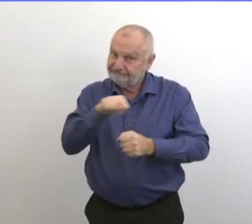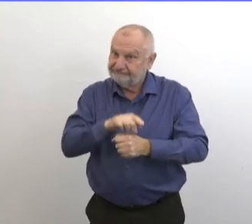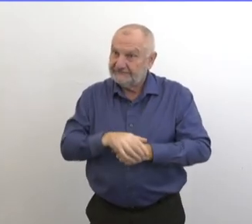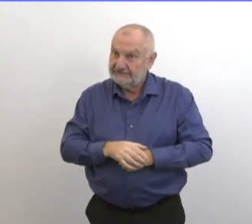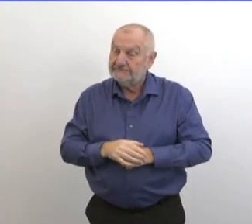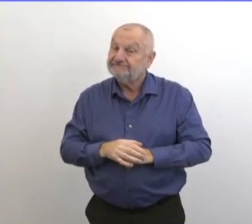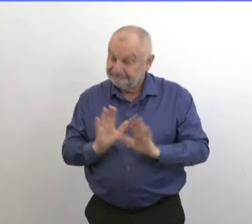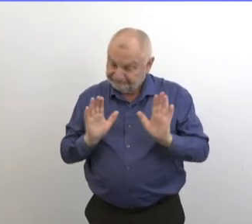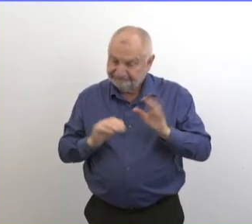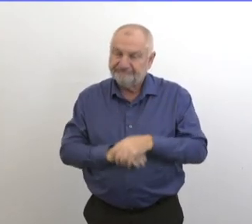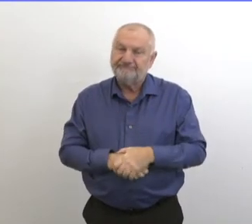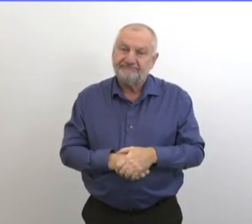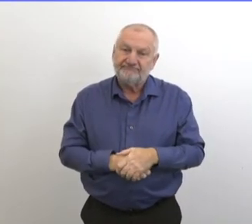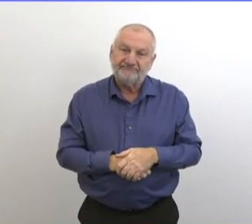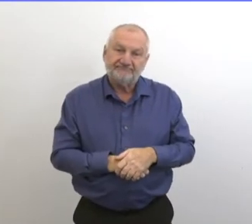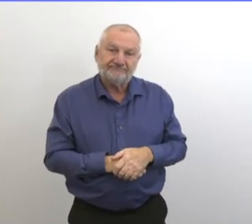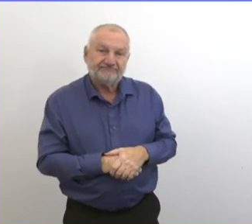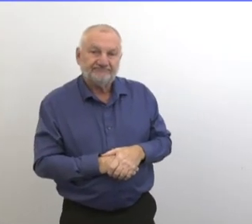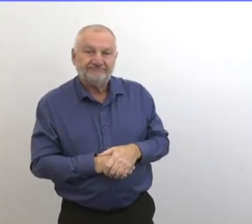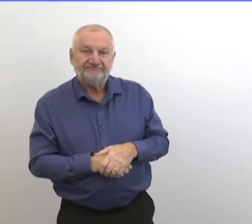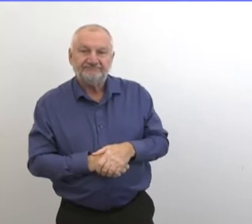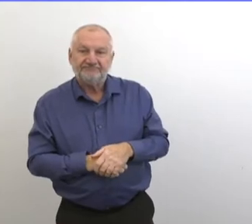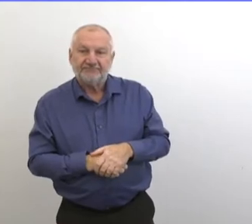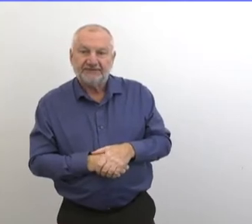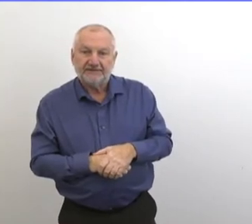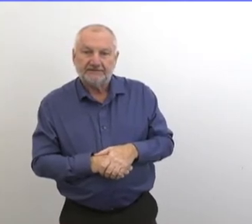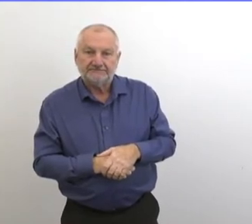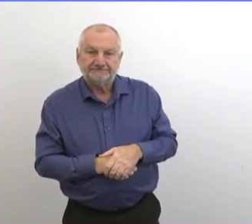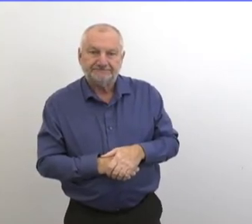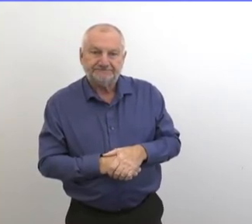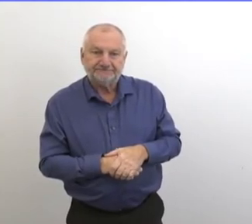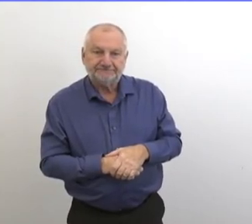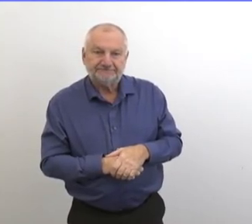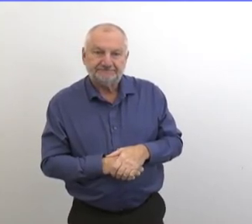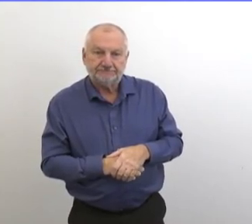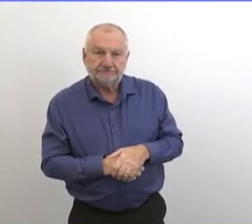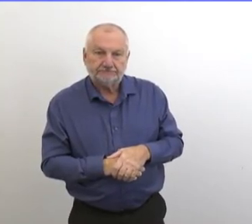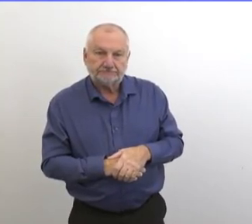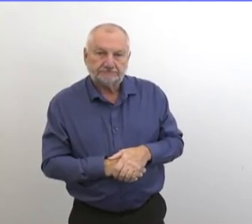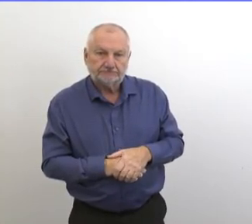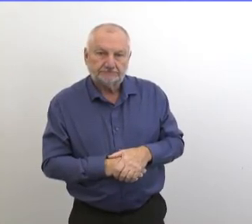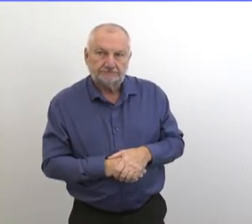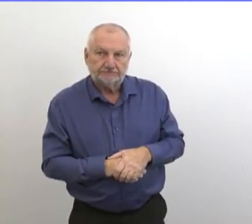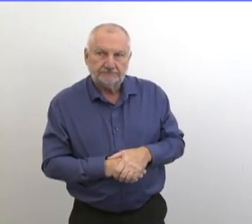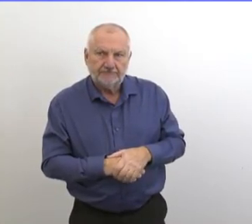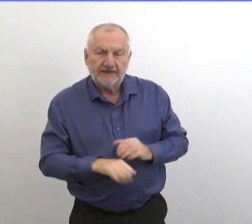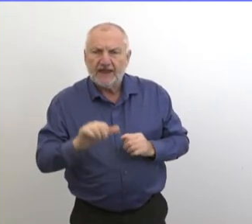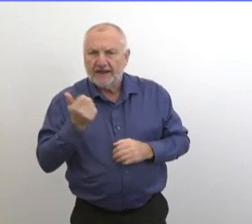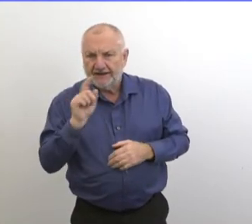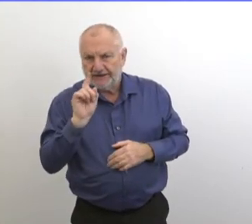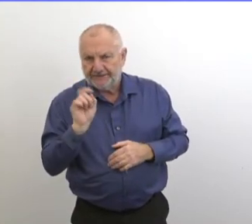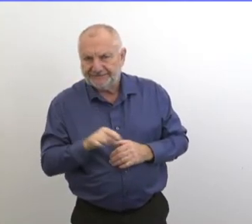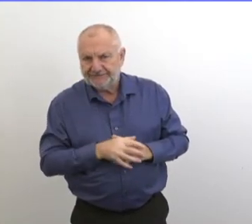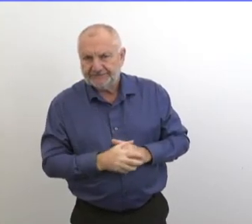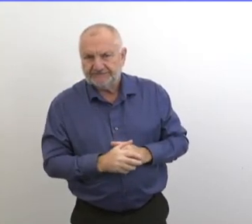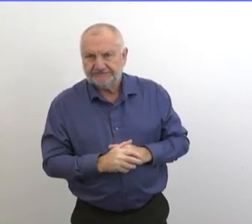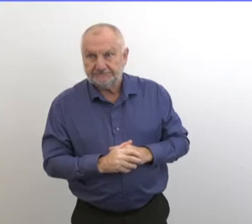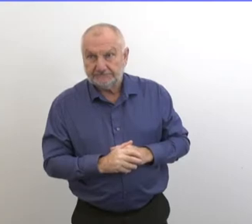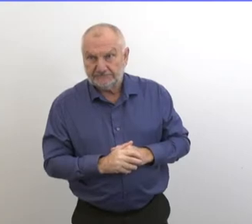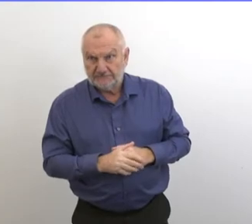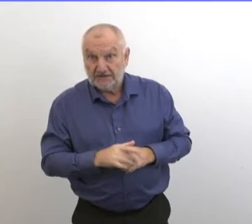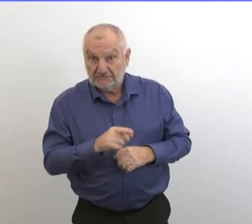settings. Do you have any anecdotal information about how short-staffed some of